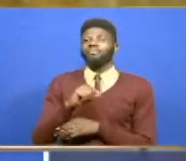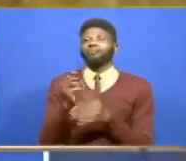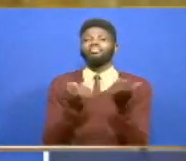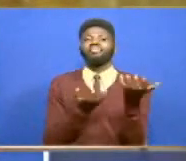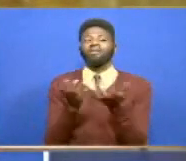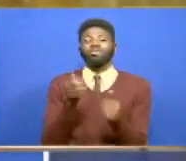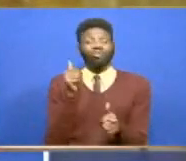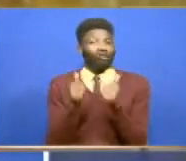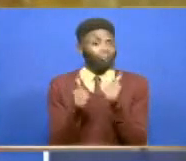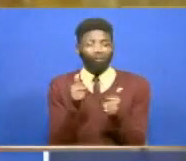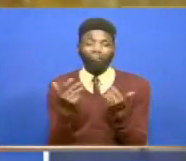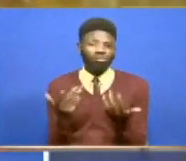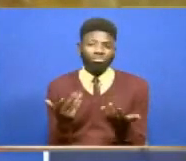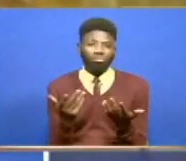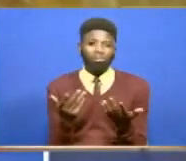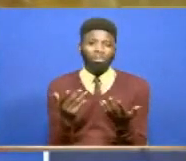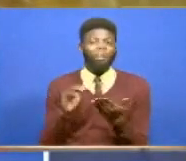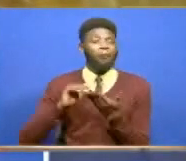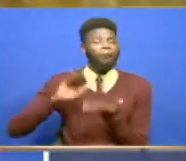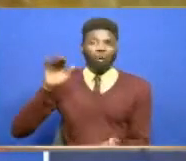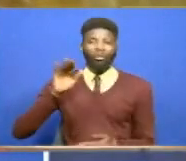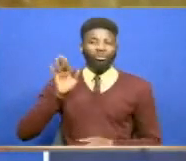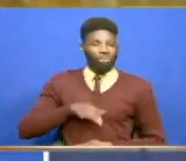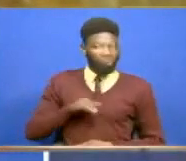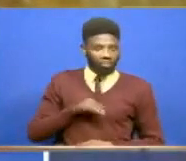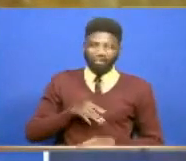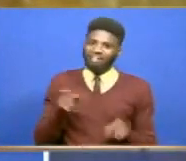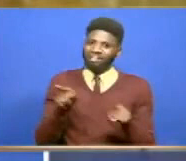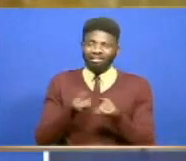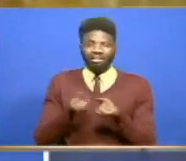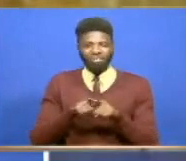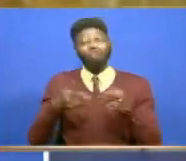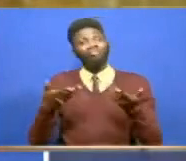that most women and even